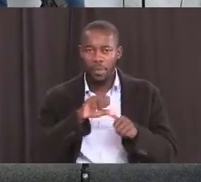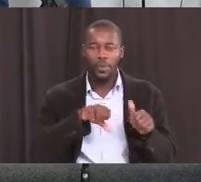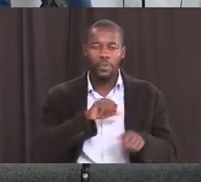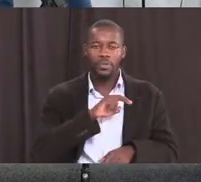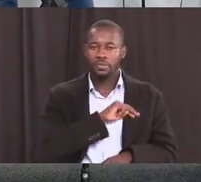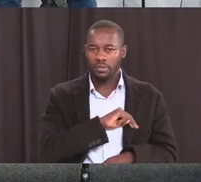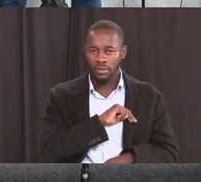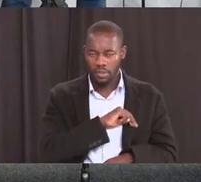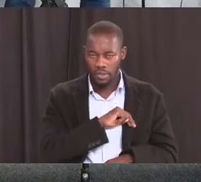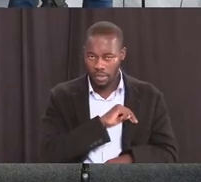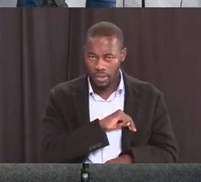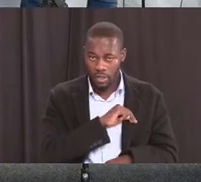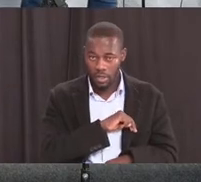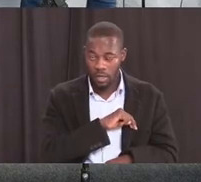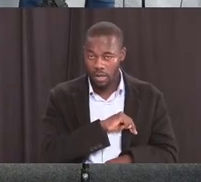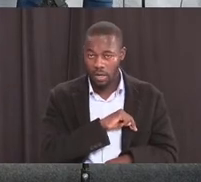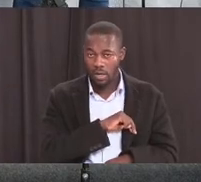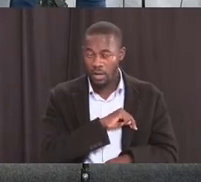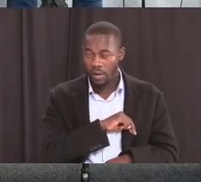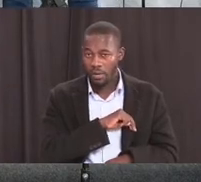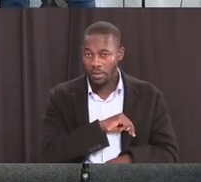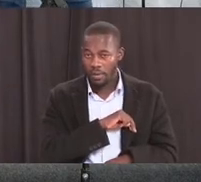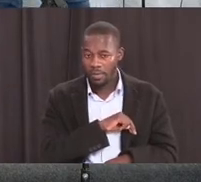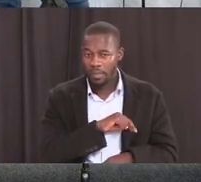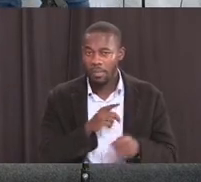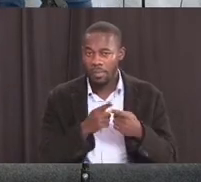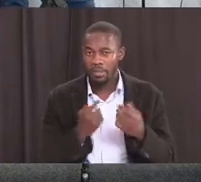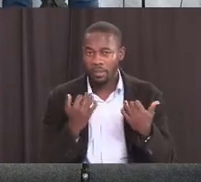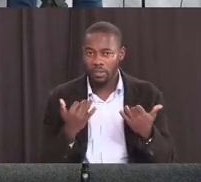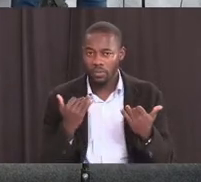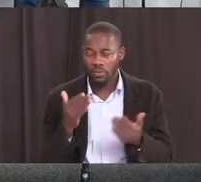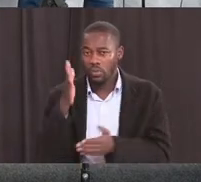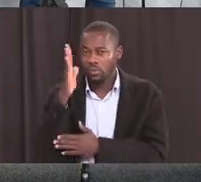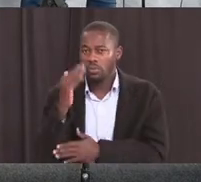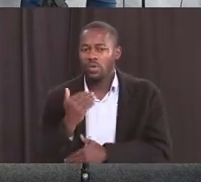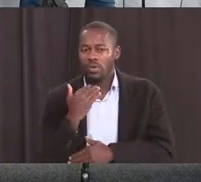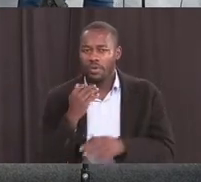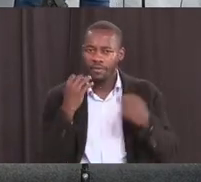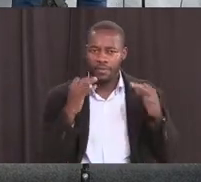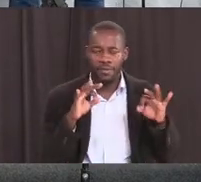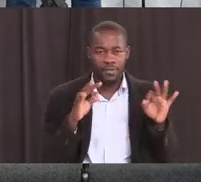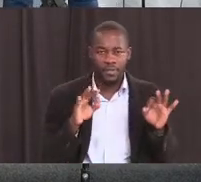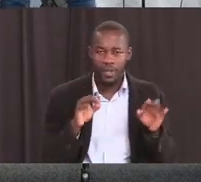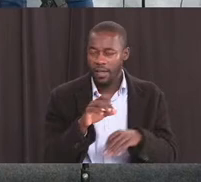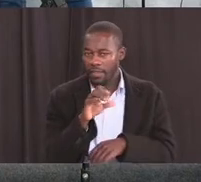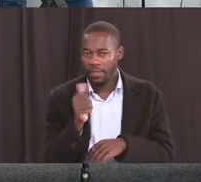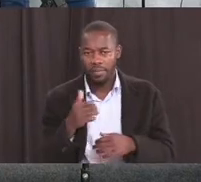really feel God wants to release some people from some of those death cloths that